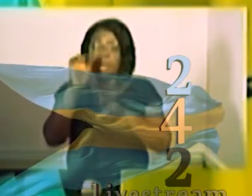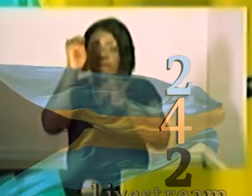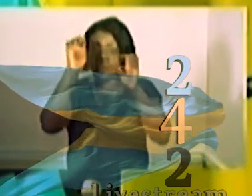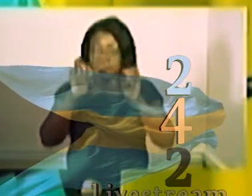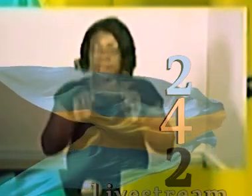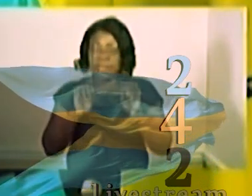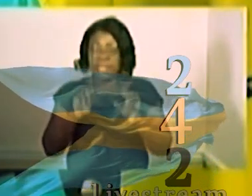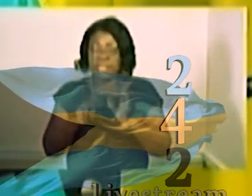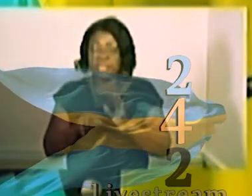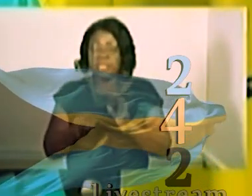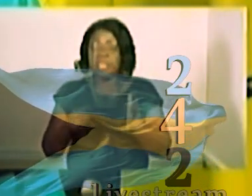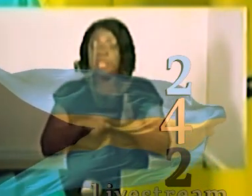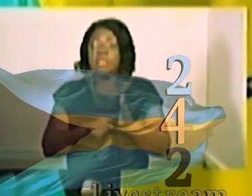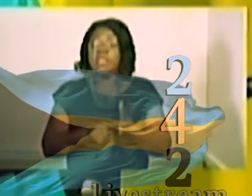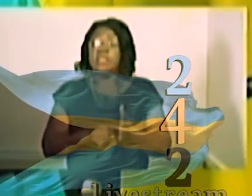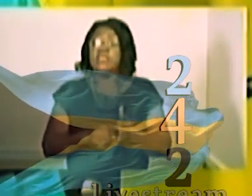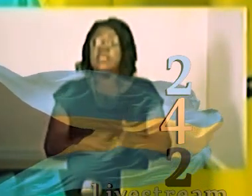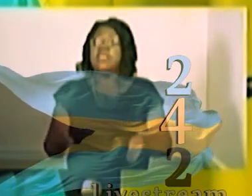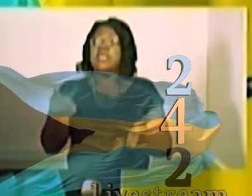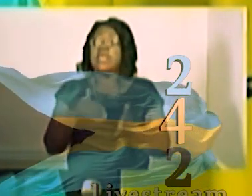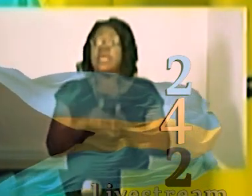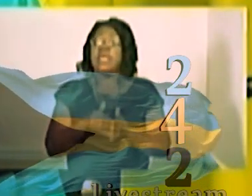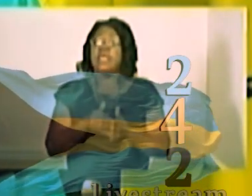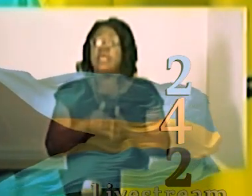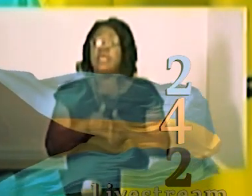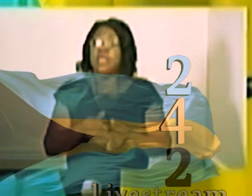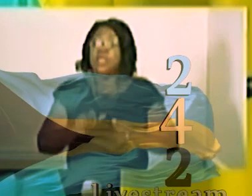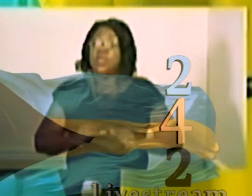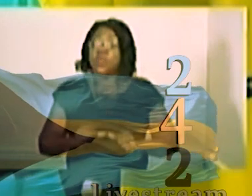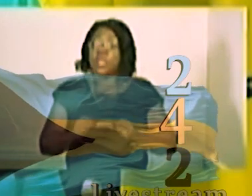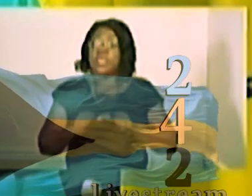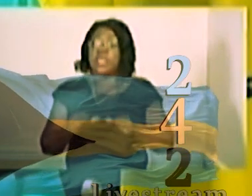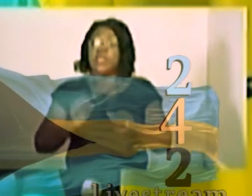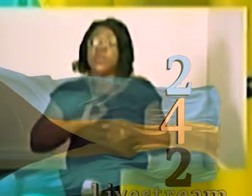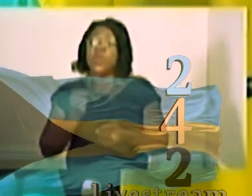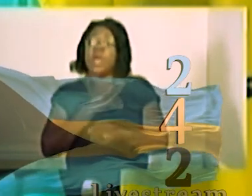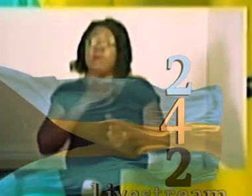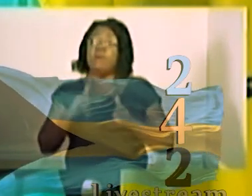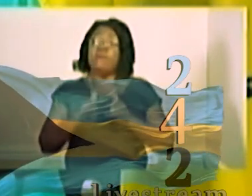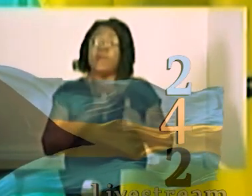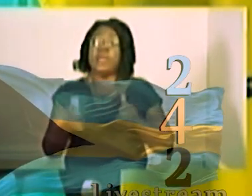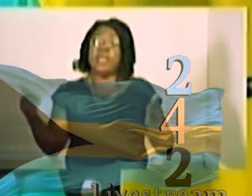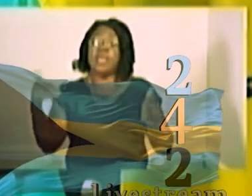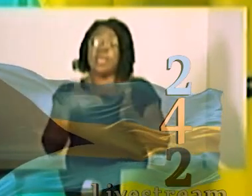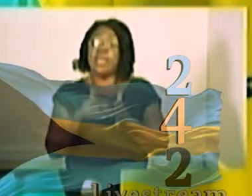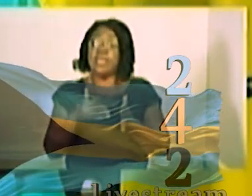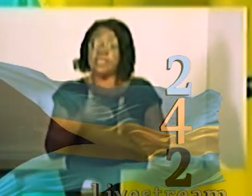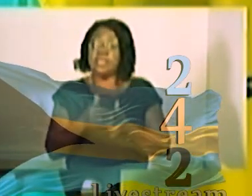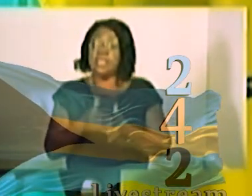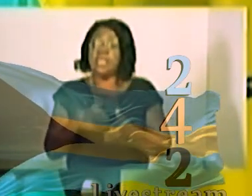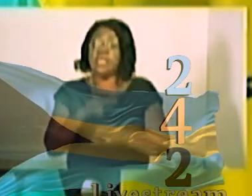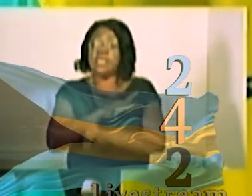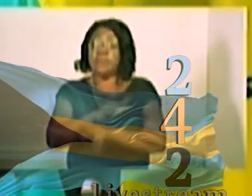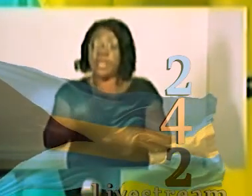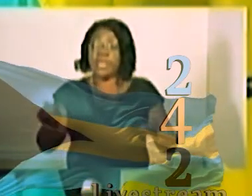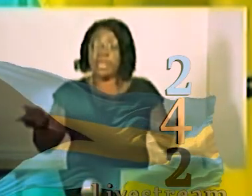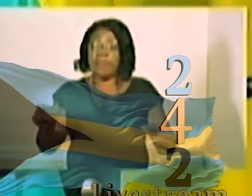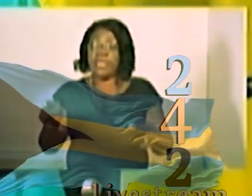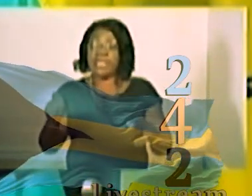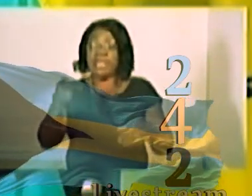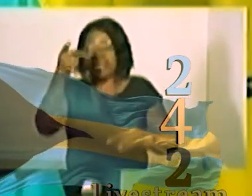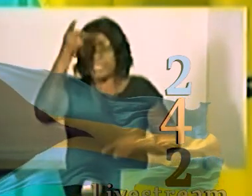This is, again, in an effort to continue our fight and our combat against this COVID pandemic